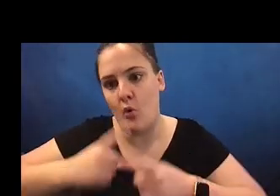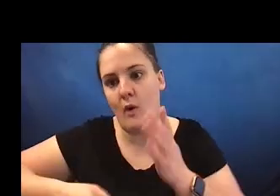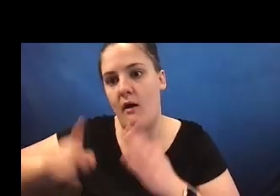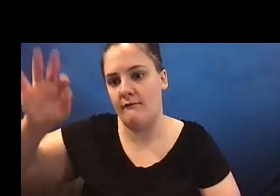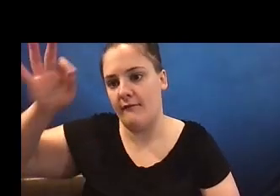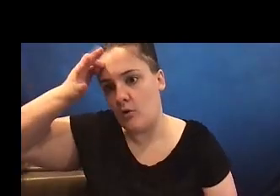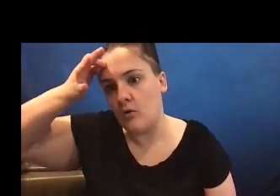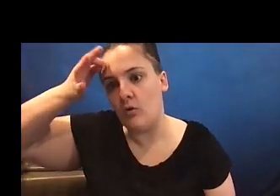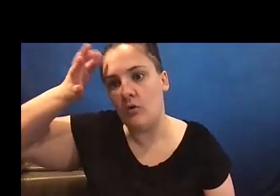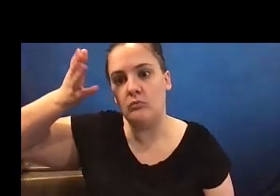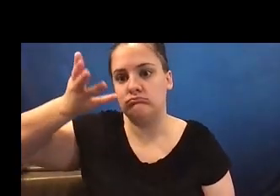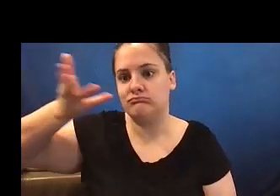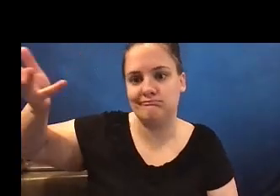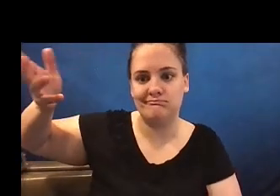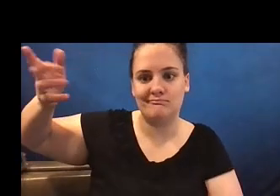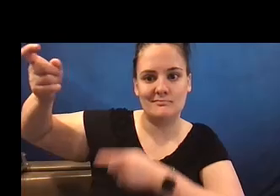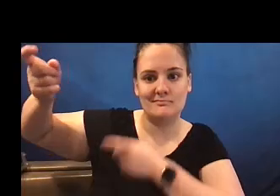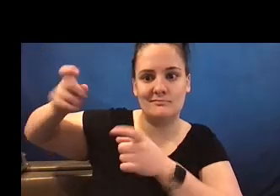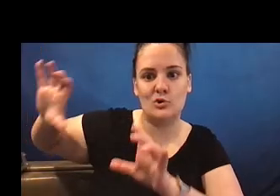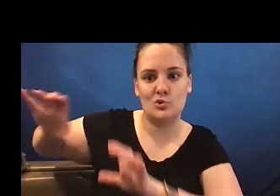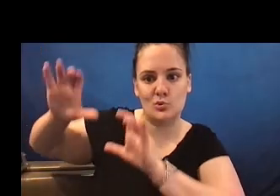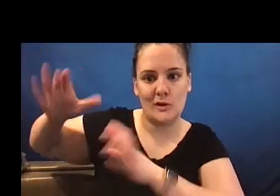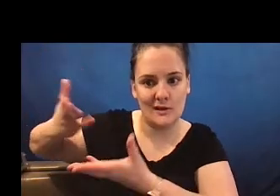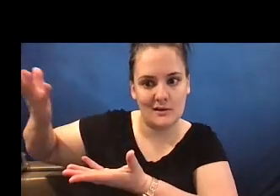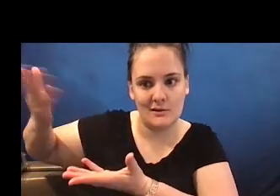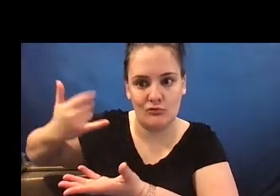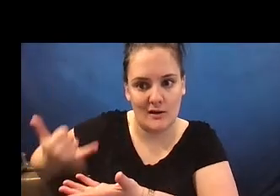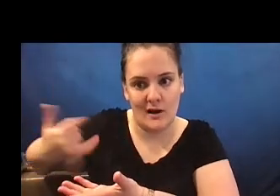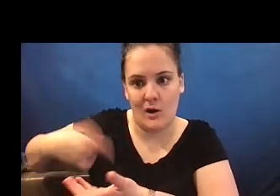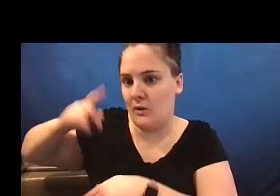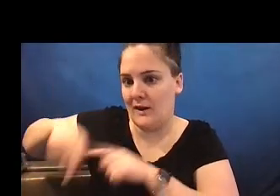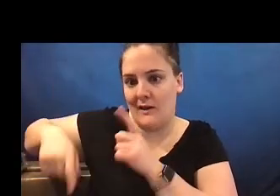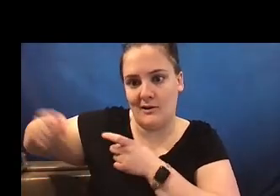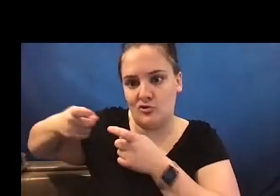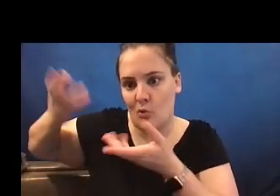federal government is doing at this point.